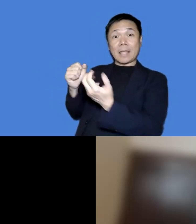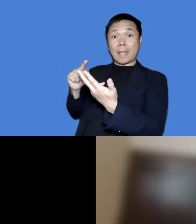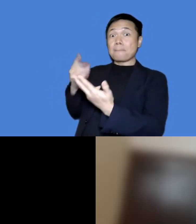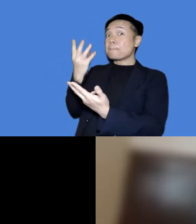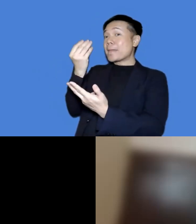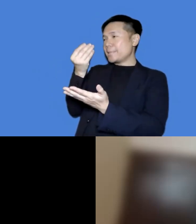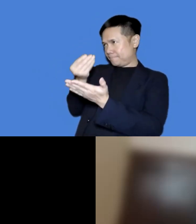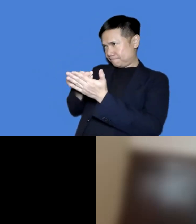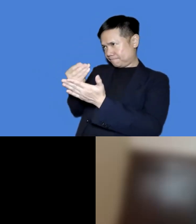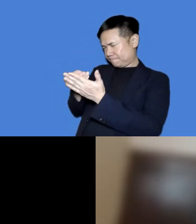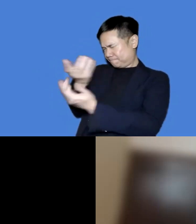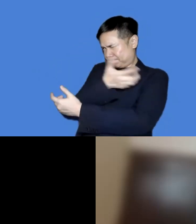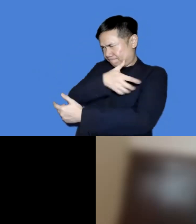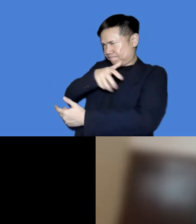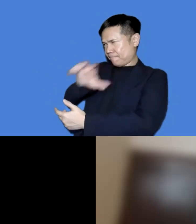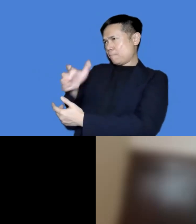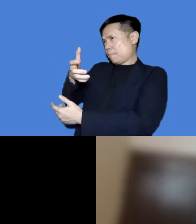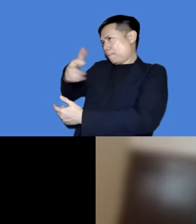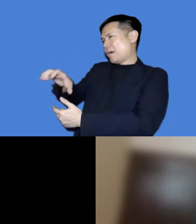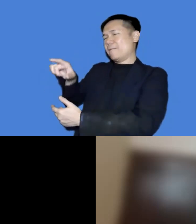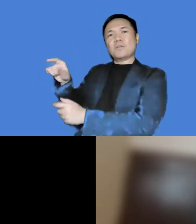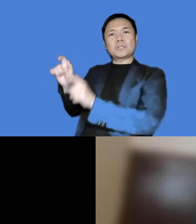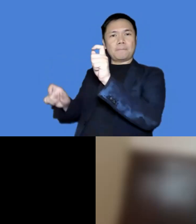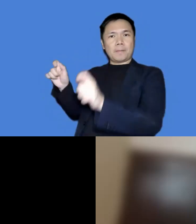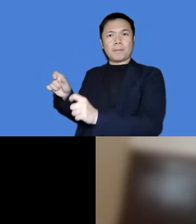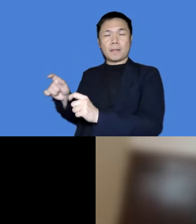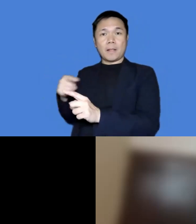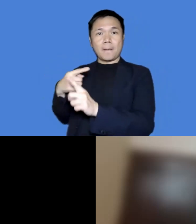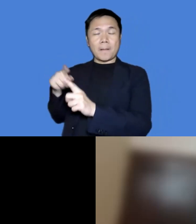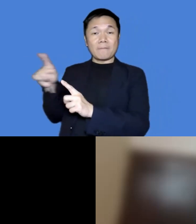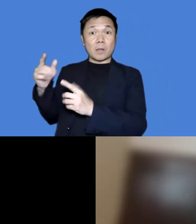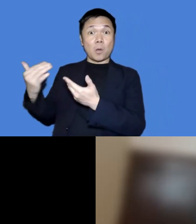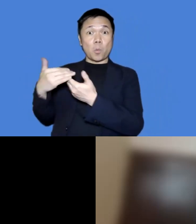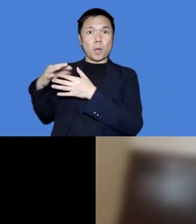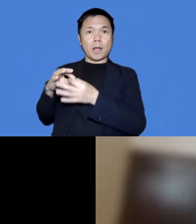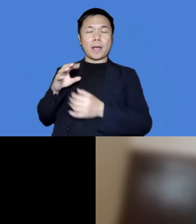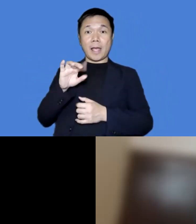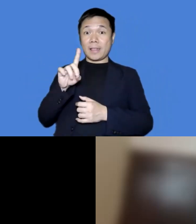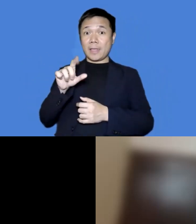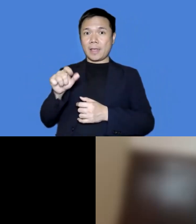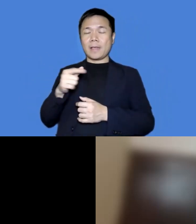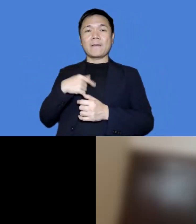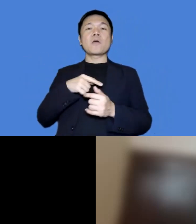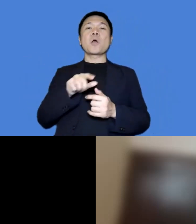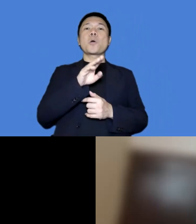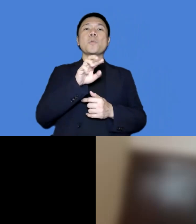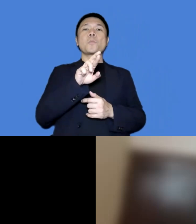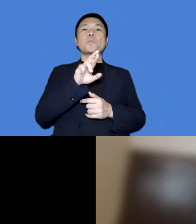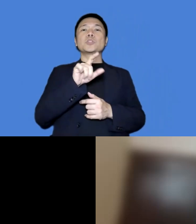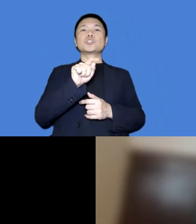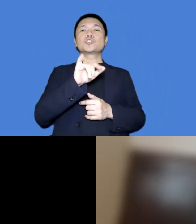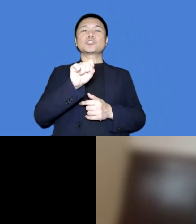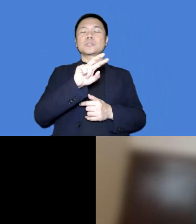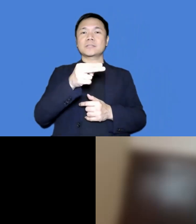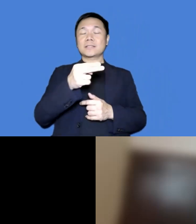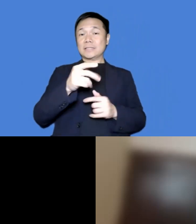empowerment, including at the International Disability Alliance, British Council, UNFPA,